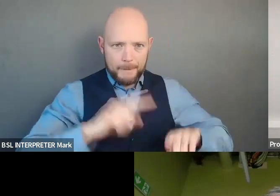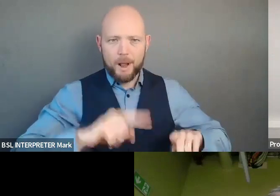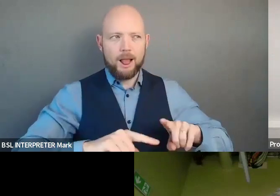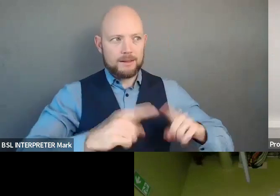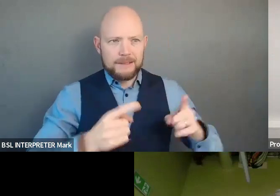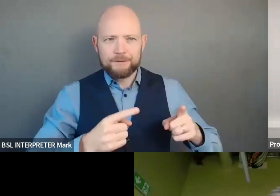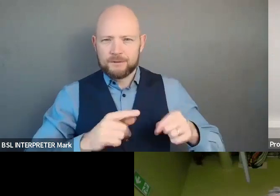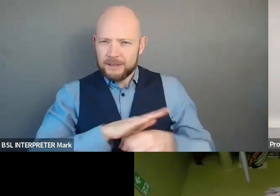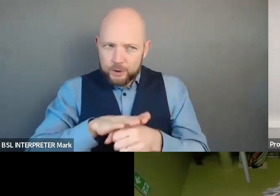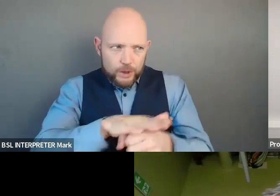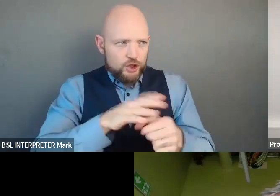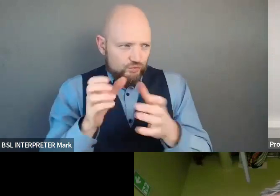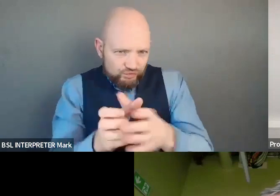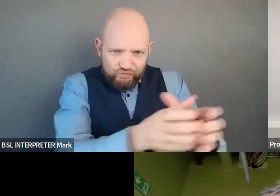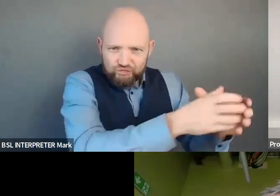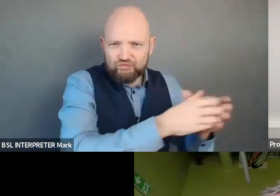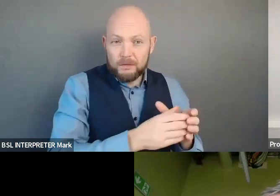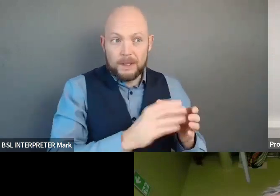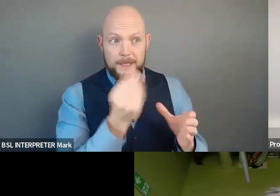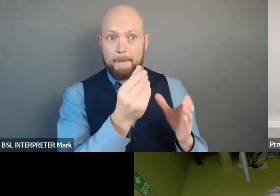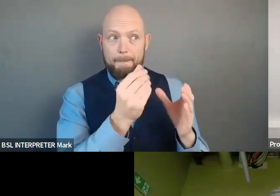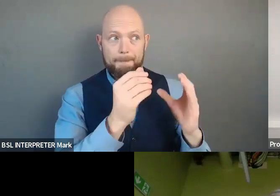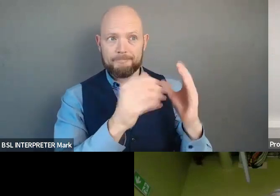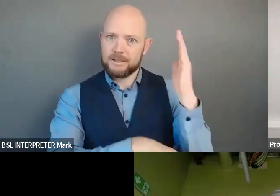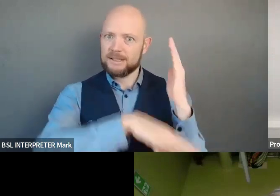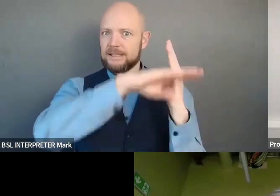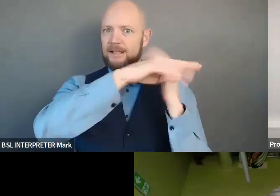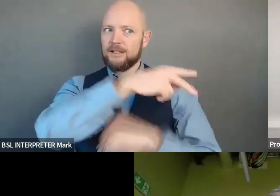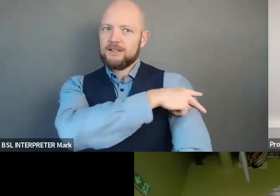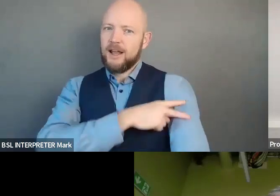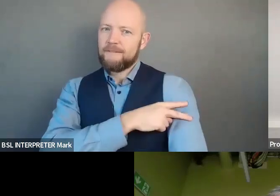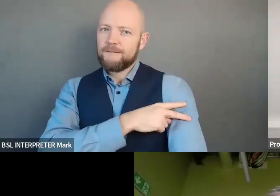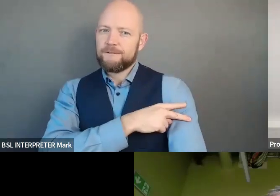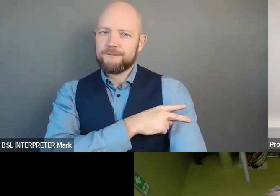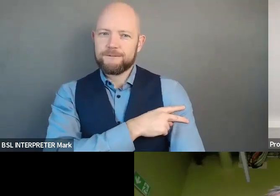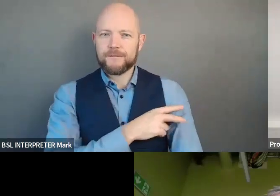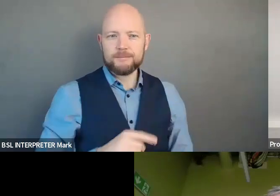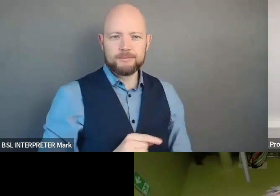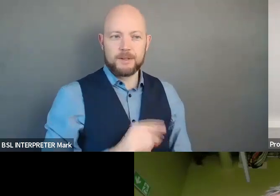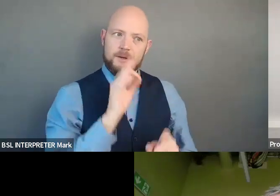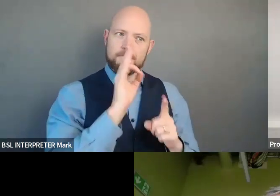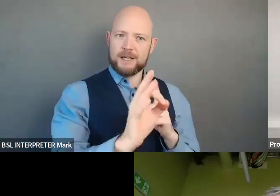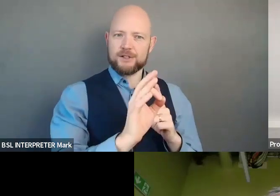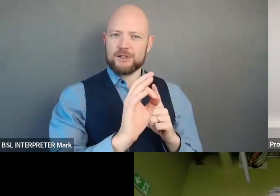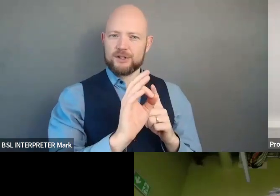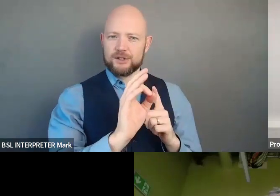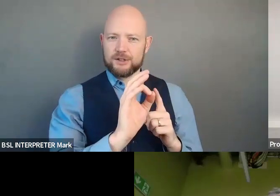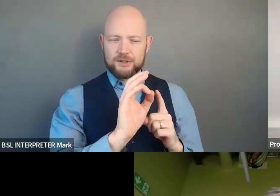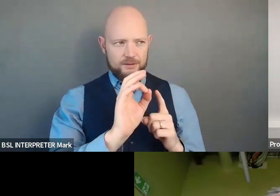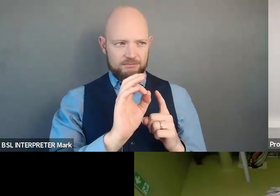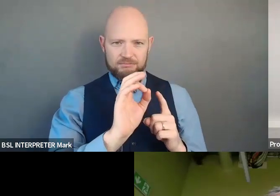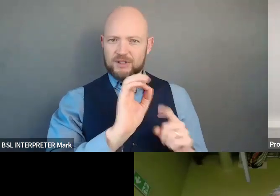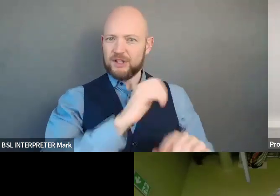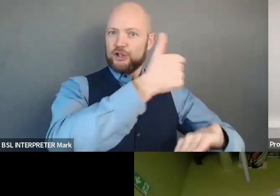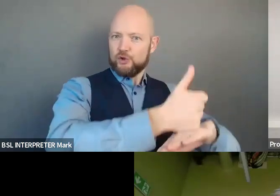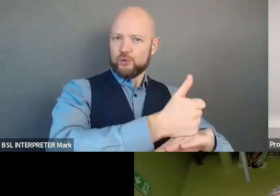staff in small specialist institutions, for instance, is quite common, there may be something that we need to